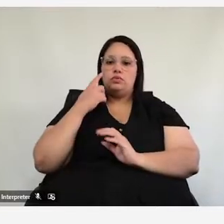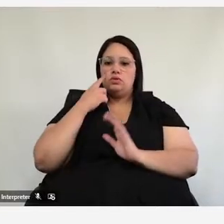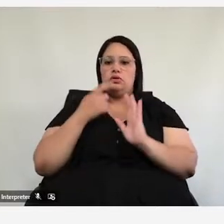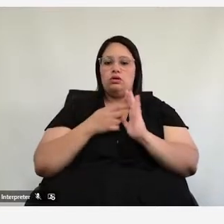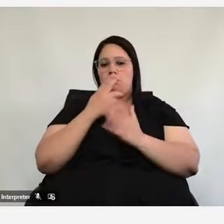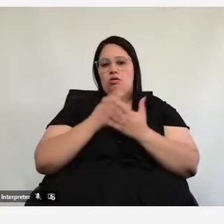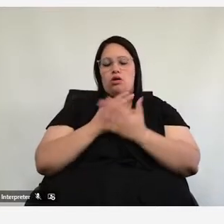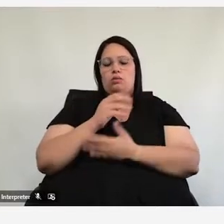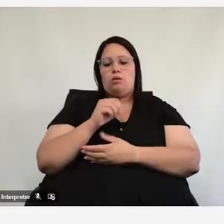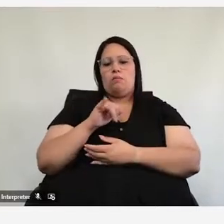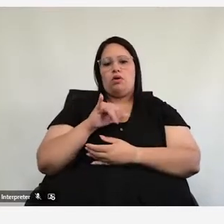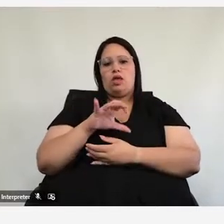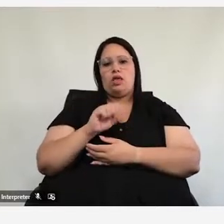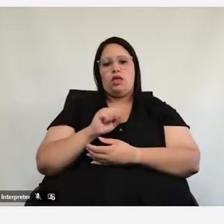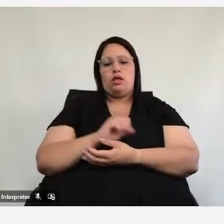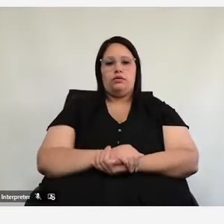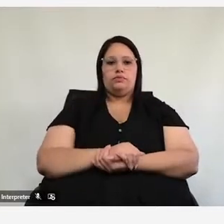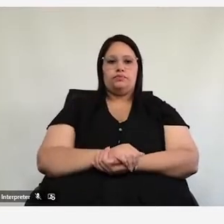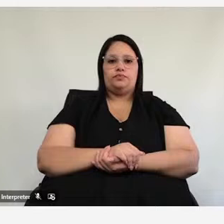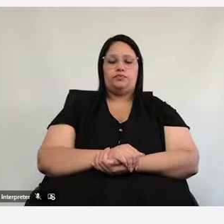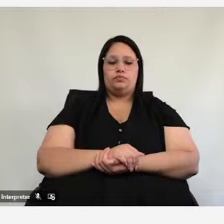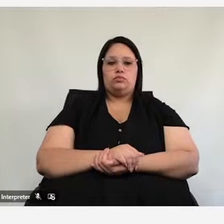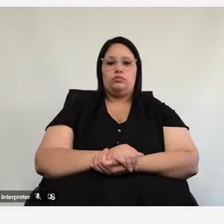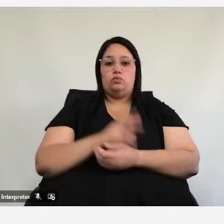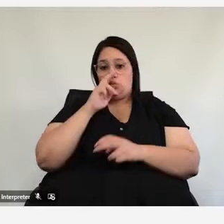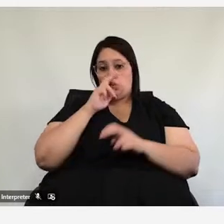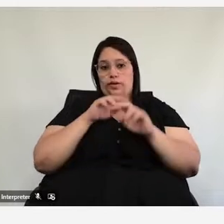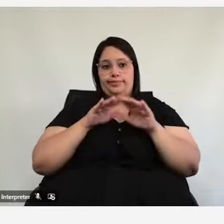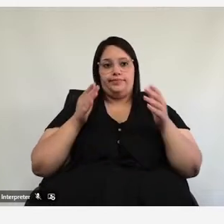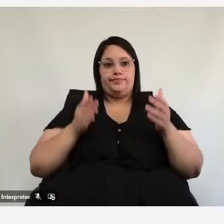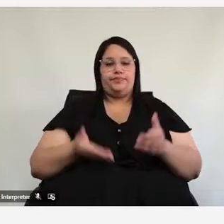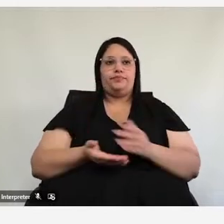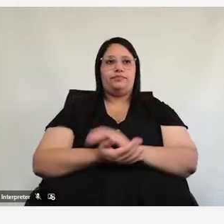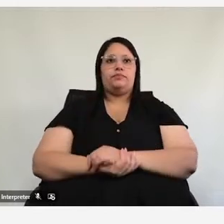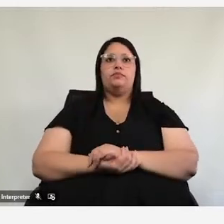Honourable Marais. Honourable Marais, do you need the podium?